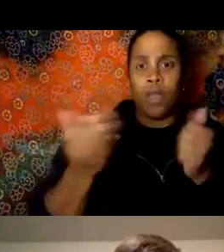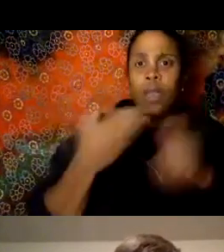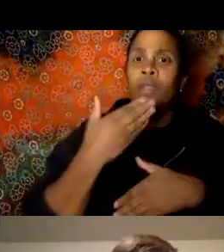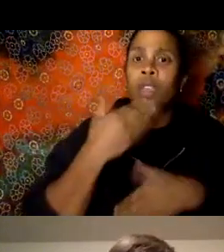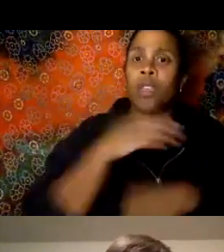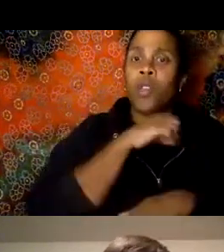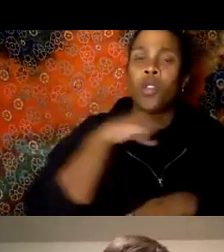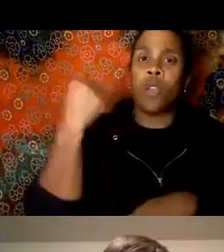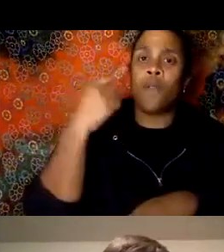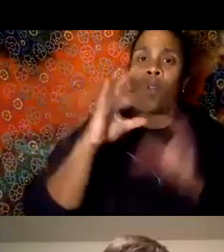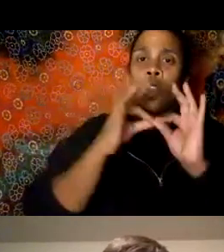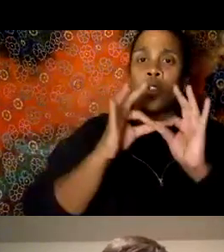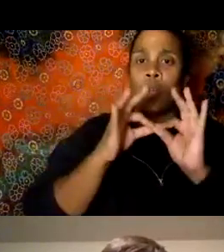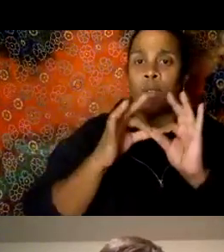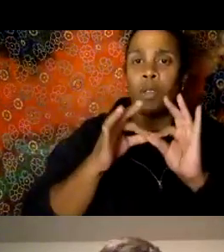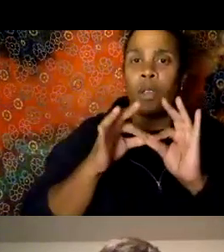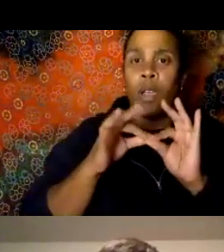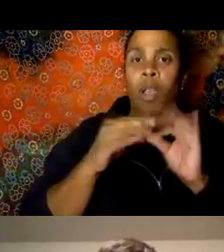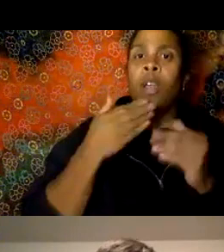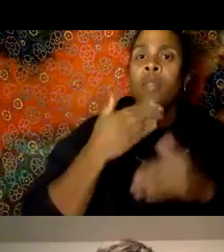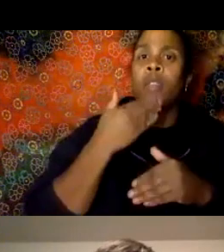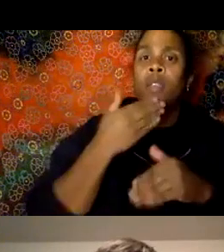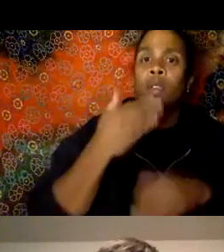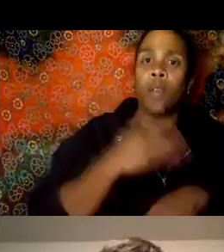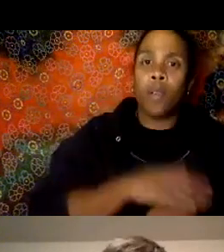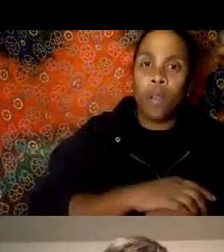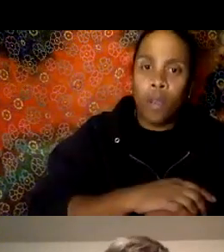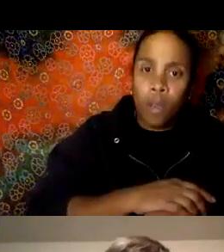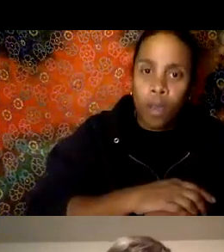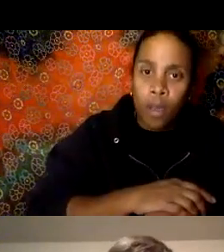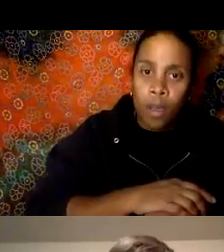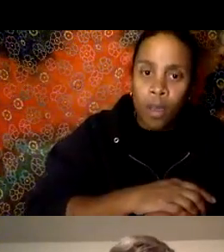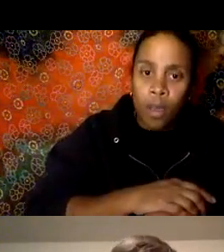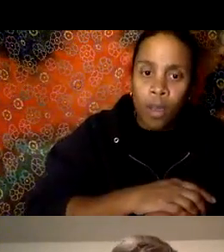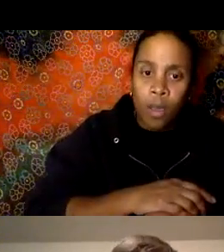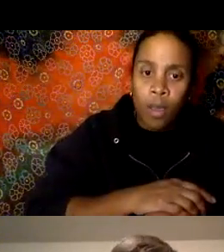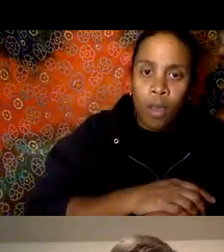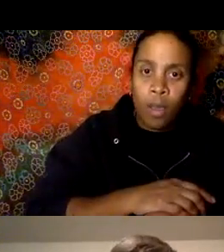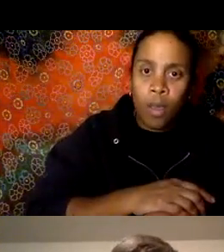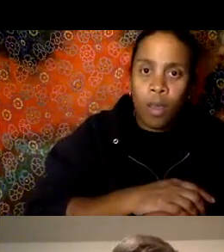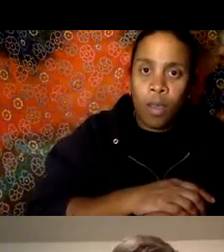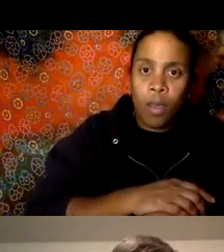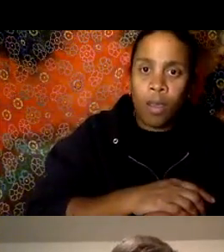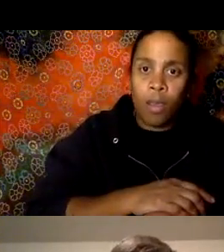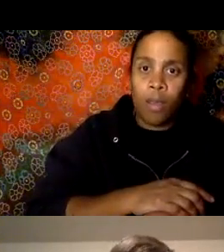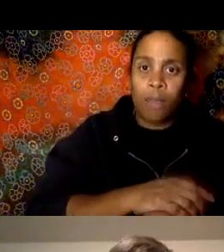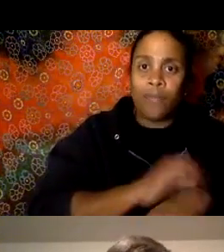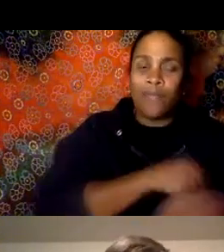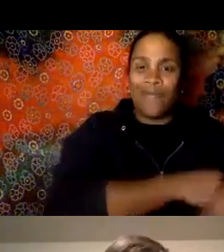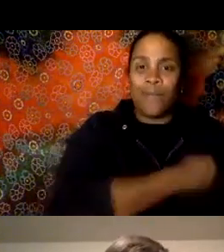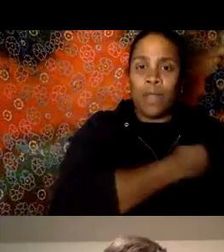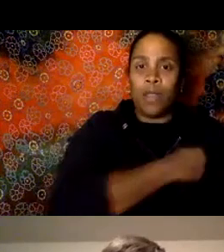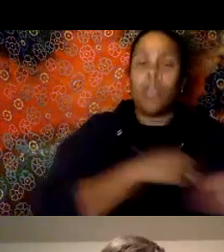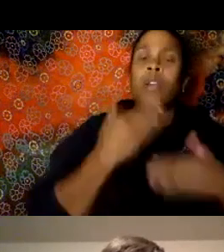your interpretation, and thank you so much. I'm just letting you be anonymous if you want to, the person that requested that Sharon be here. Thank you very,